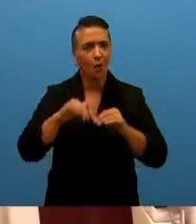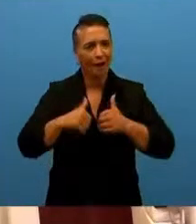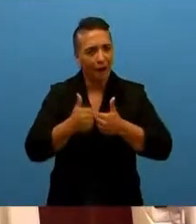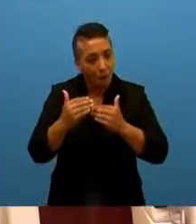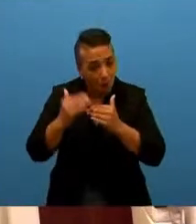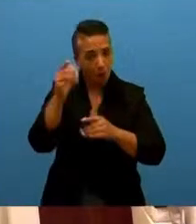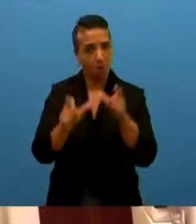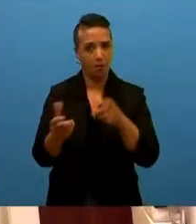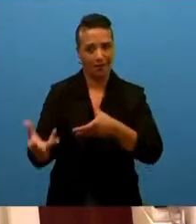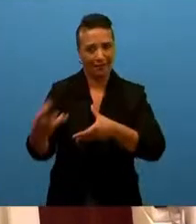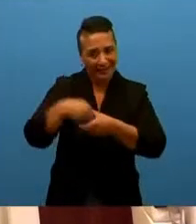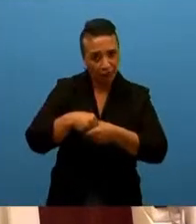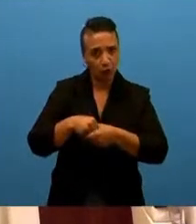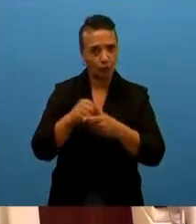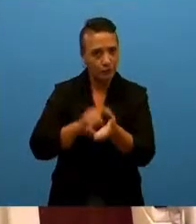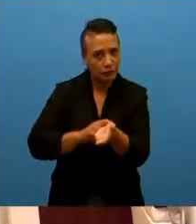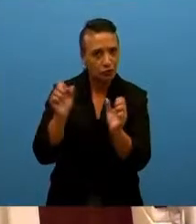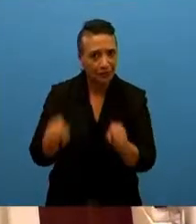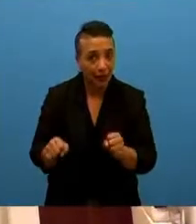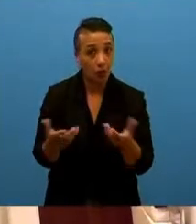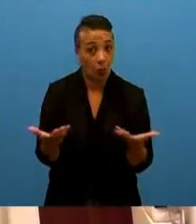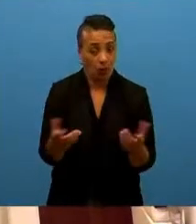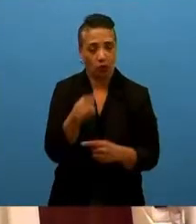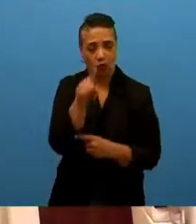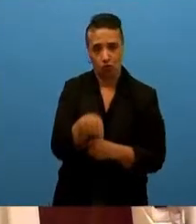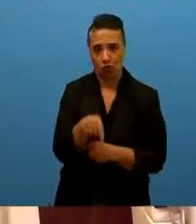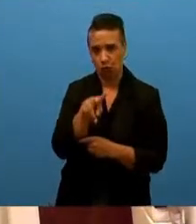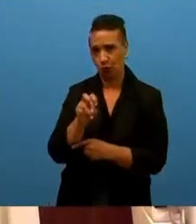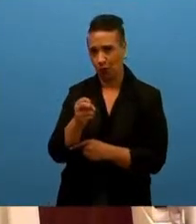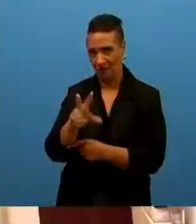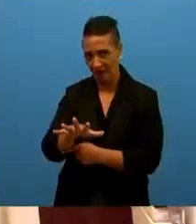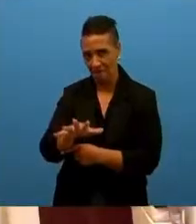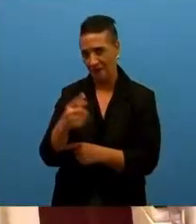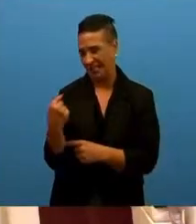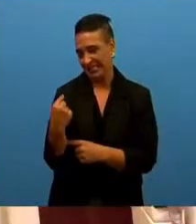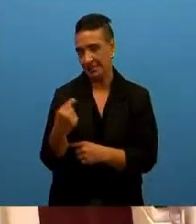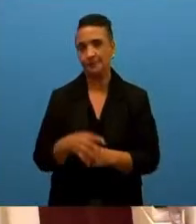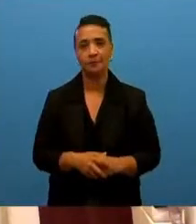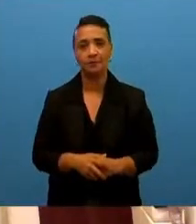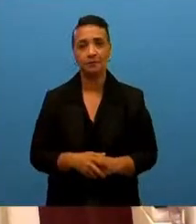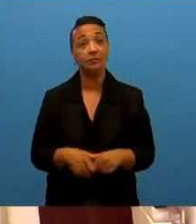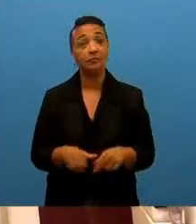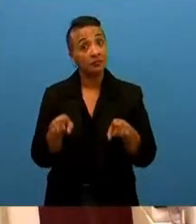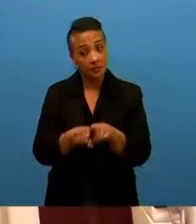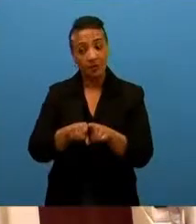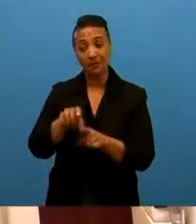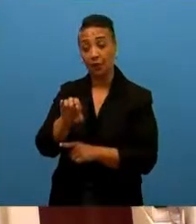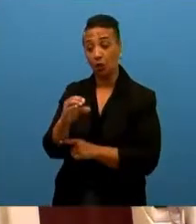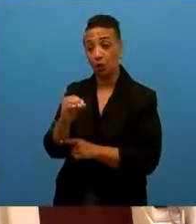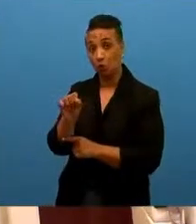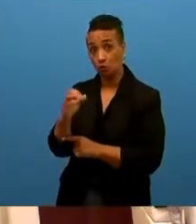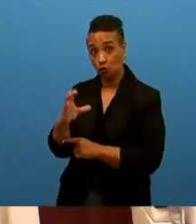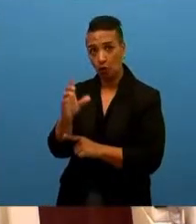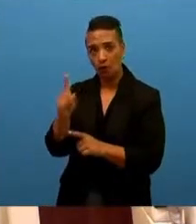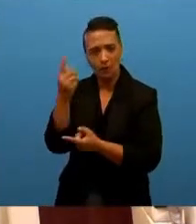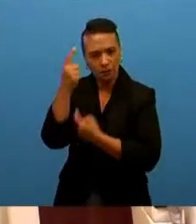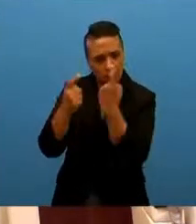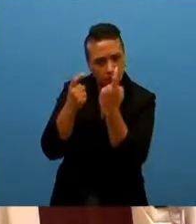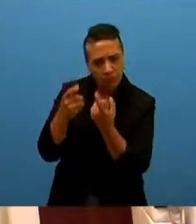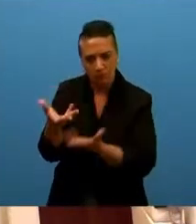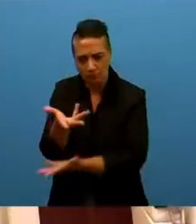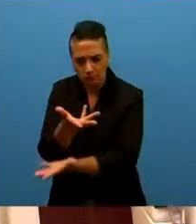January 2025. It also invited ECOSOC to consider implementing provisional